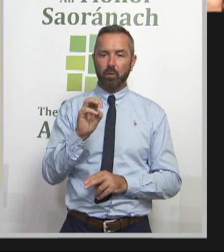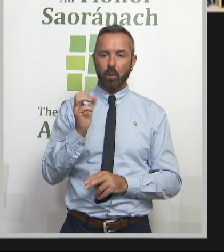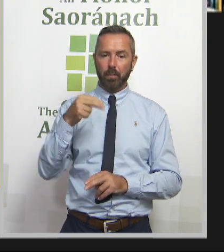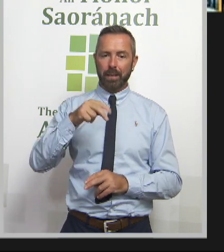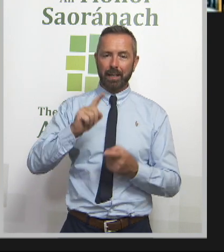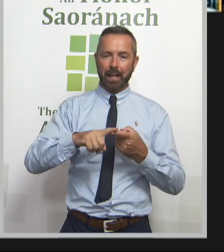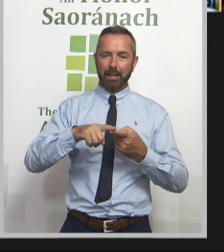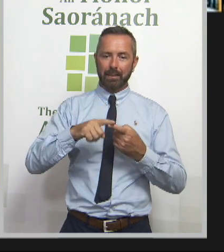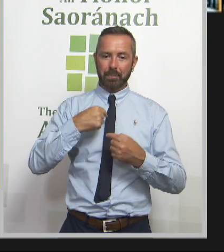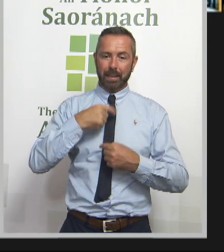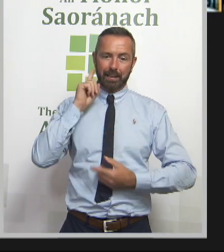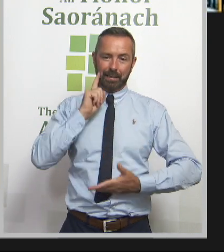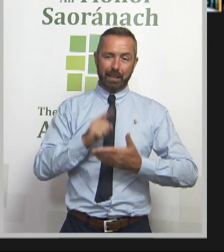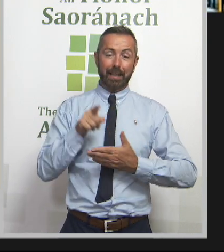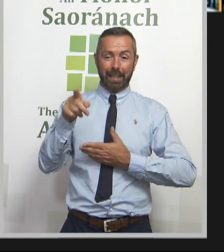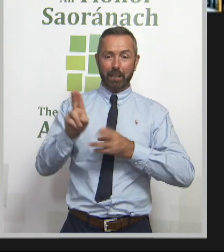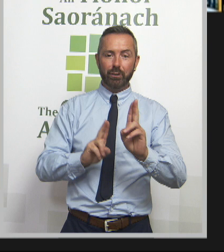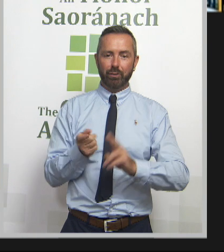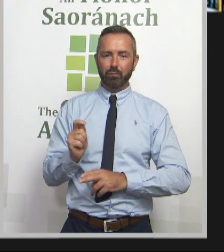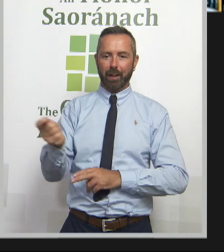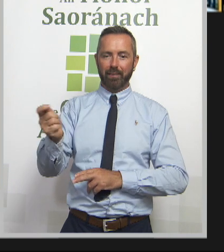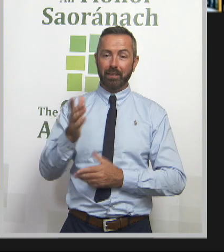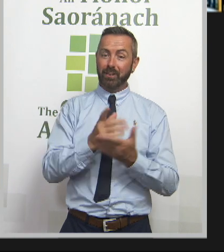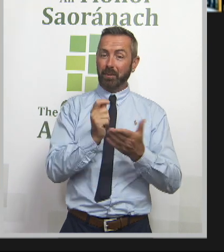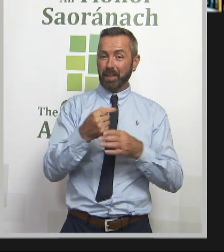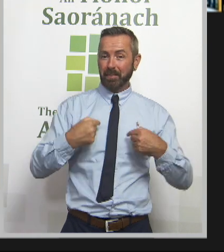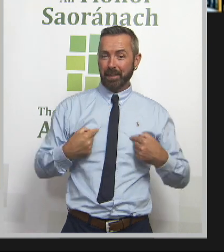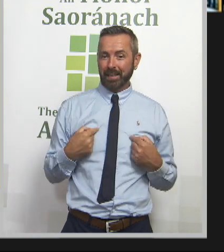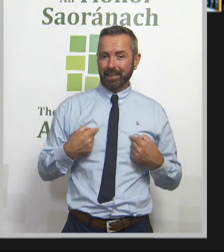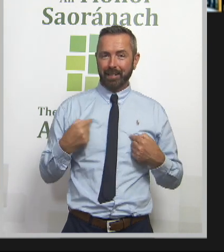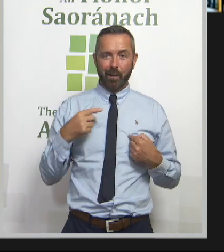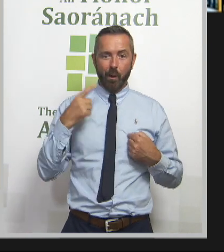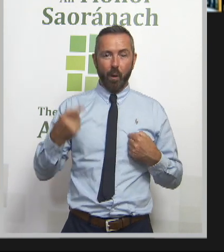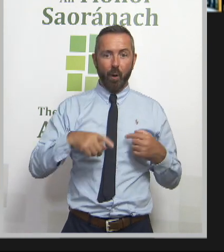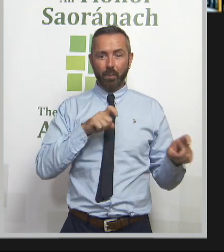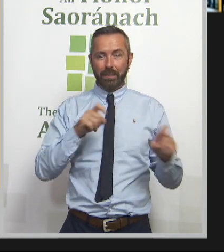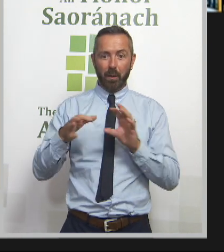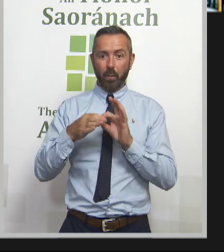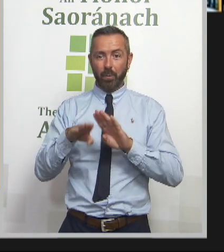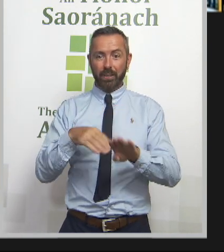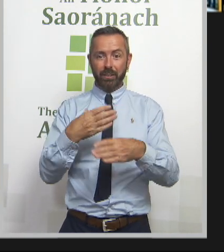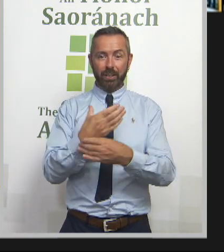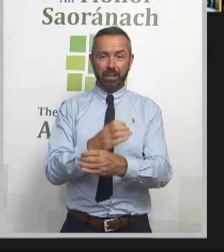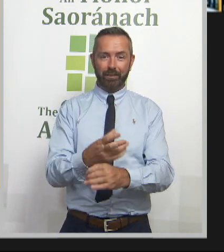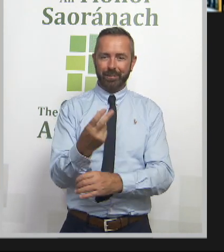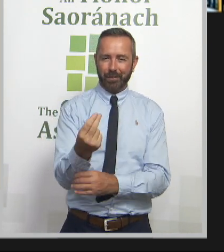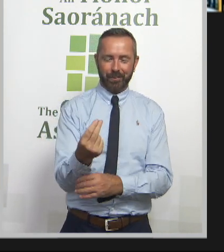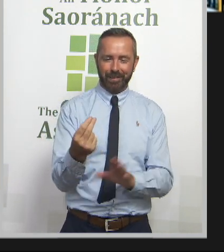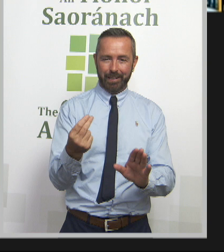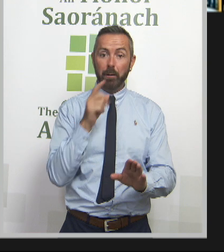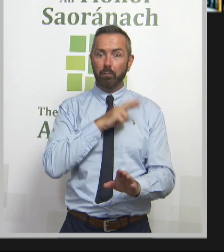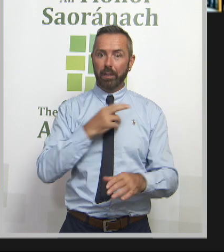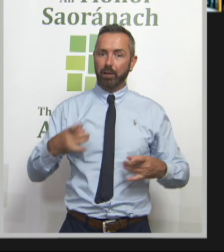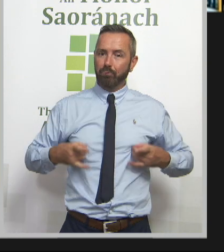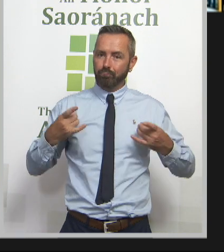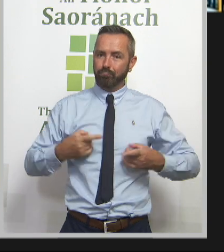would be him that travels. Of course, it is sometimes me. I don't always stay home with the kids, but I'm really thrilled to join you. And